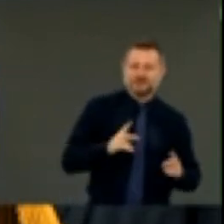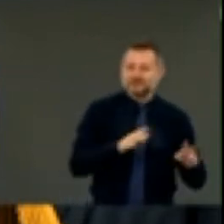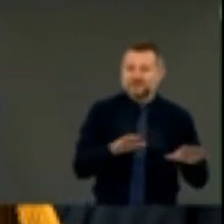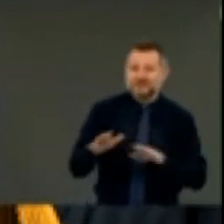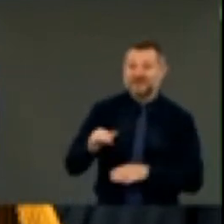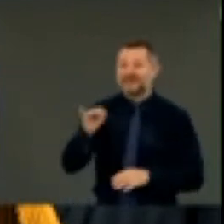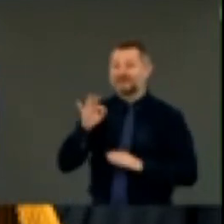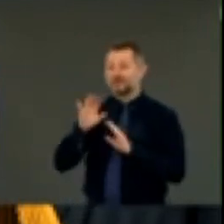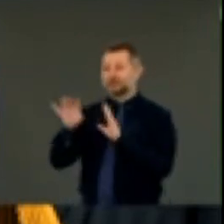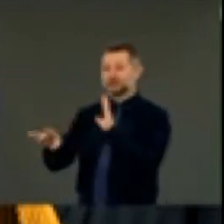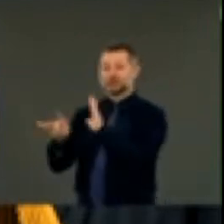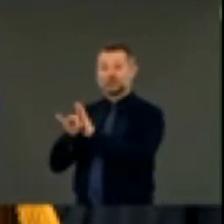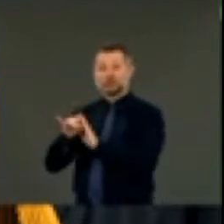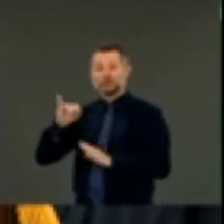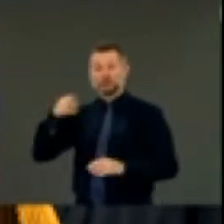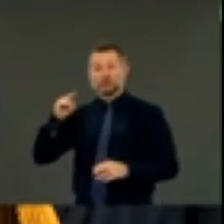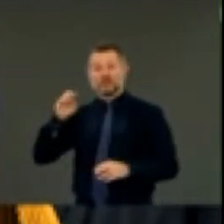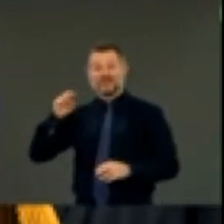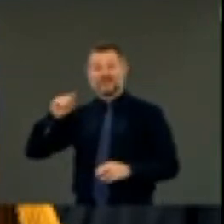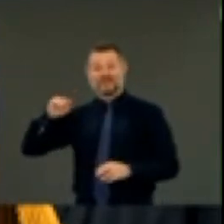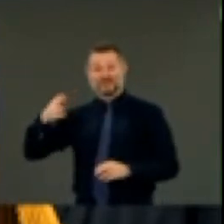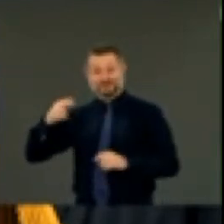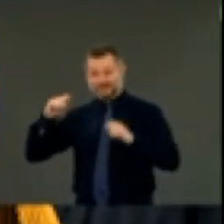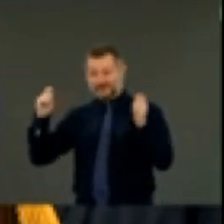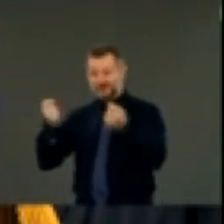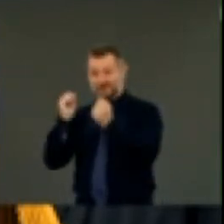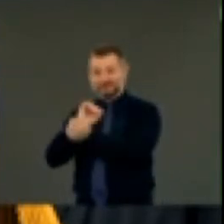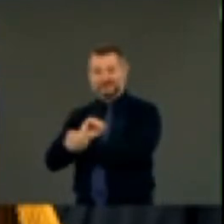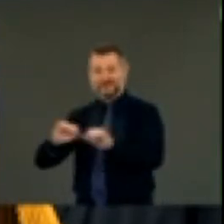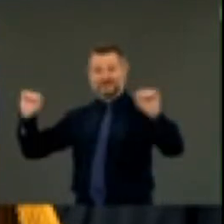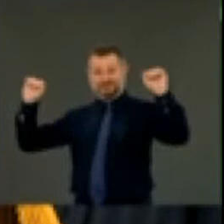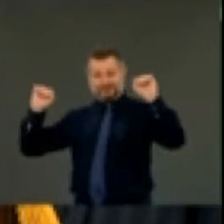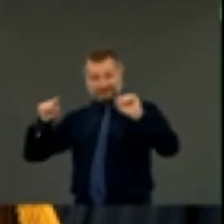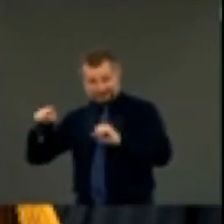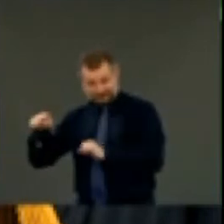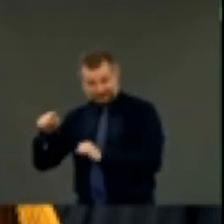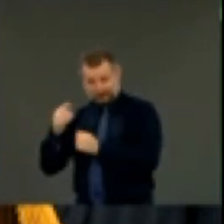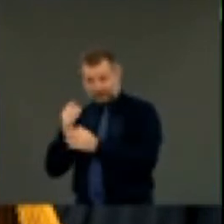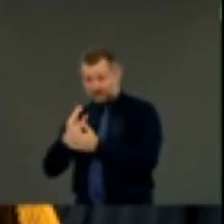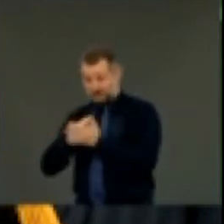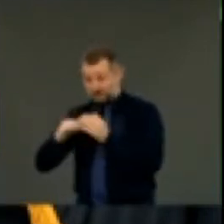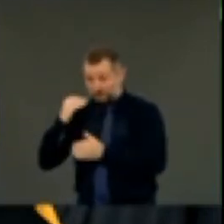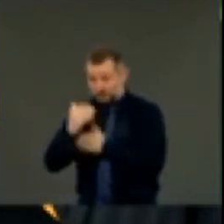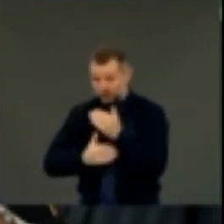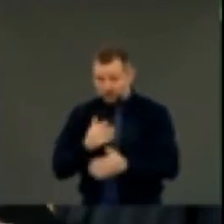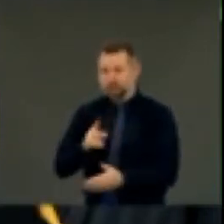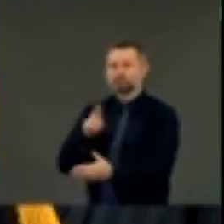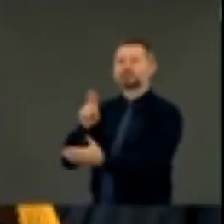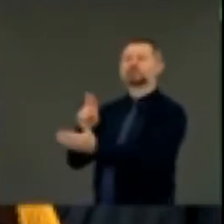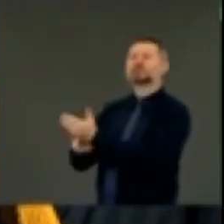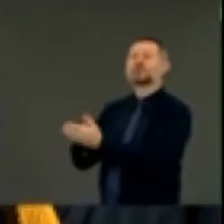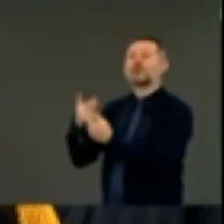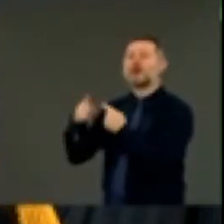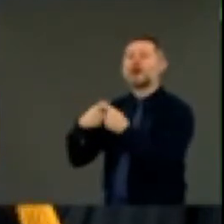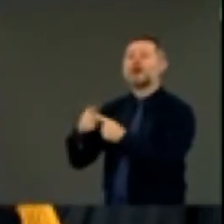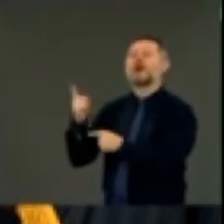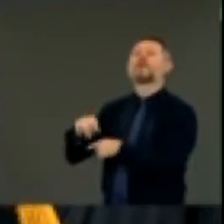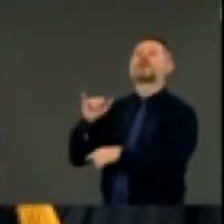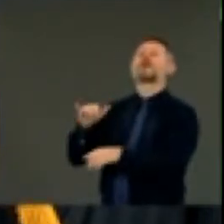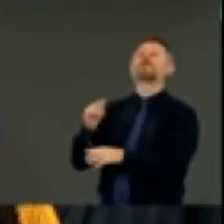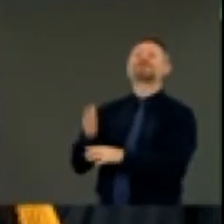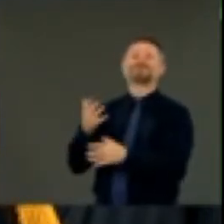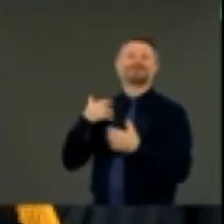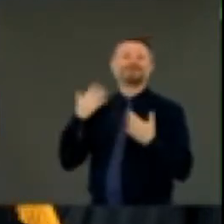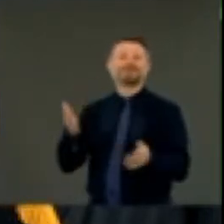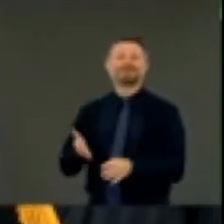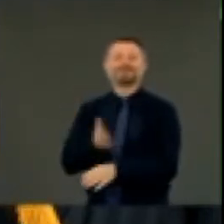that, and a recognition of what happened, and an understanding of what happened, and an acknowledgement